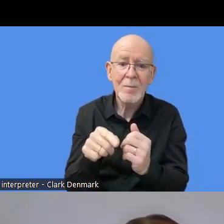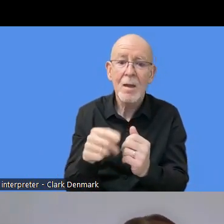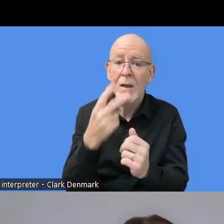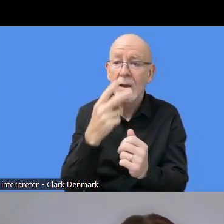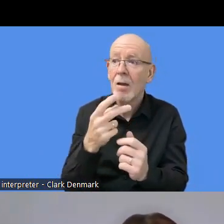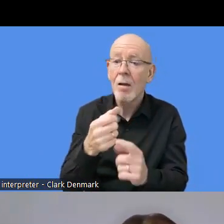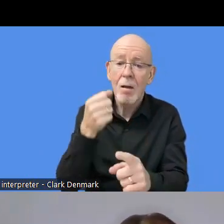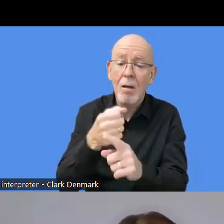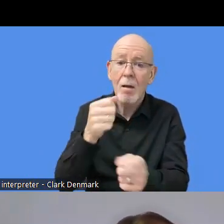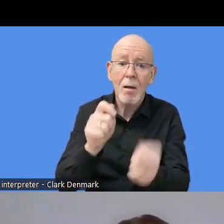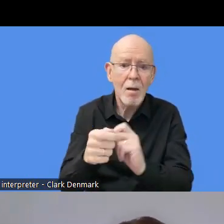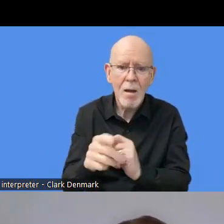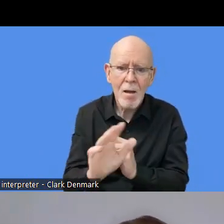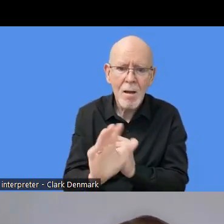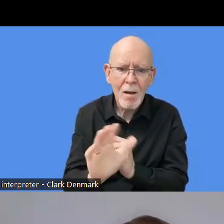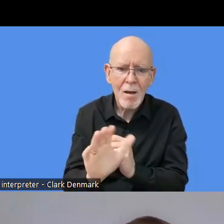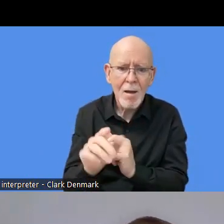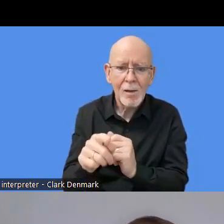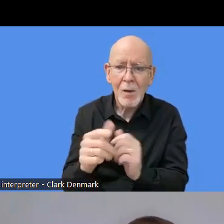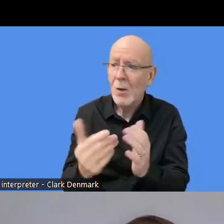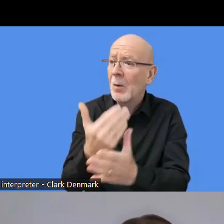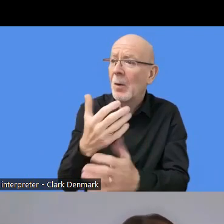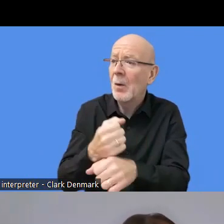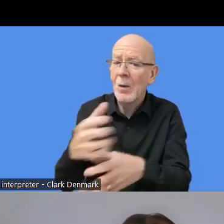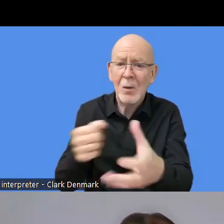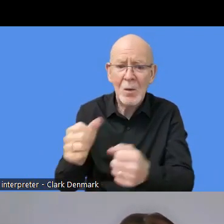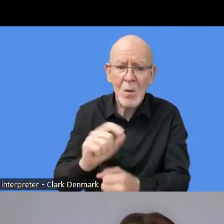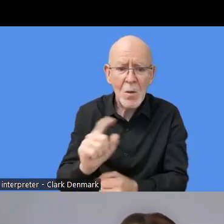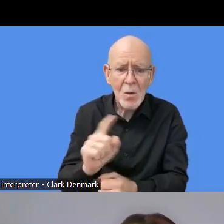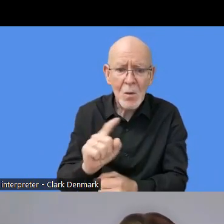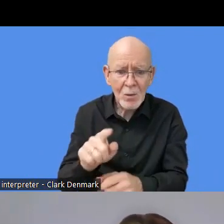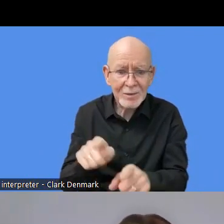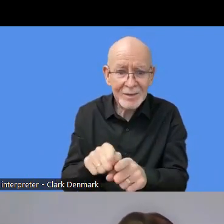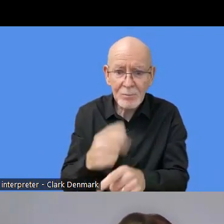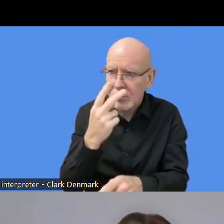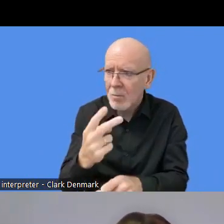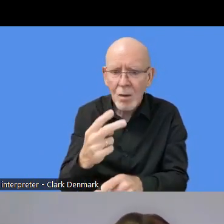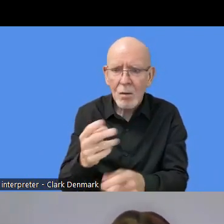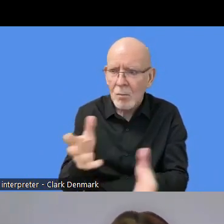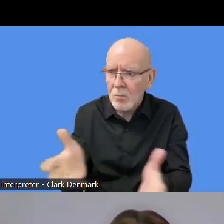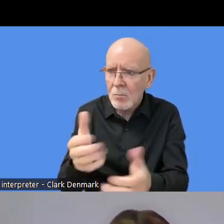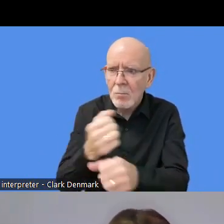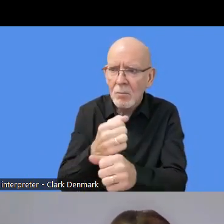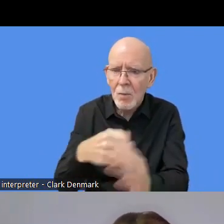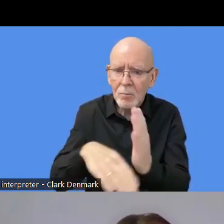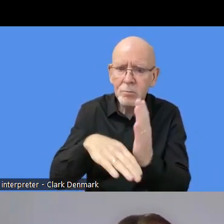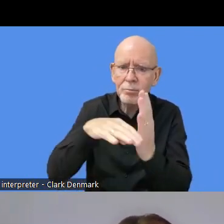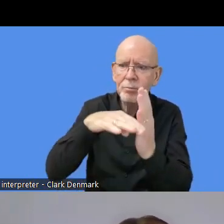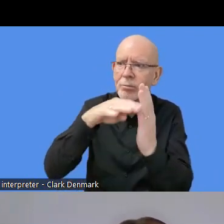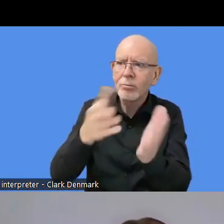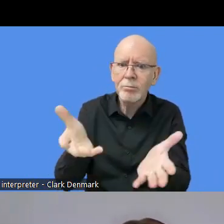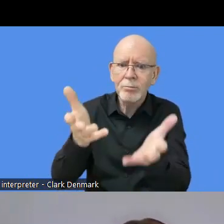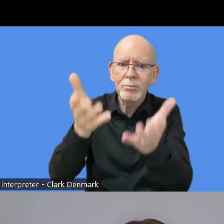in the sense of promotion or in the sense of workplace adaptations for persons with disabilities that are already